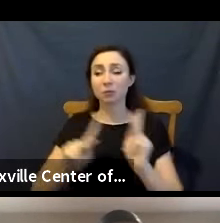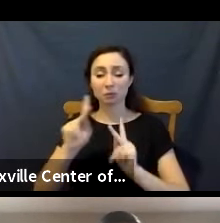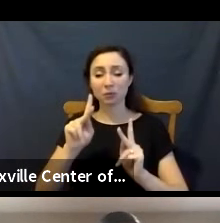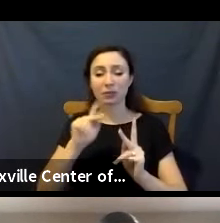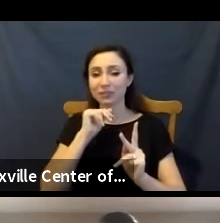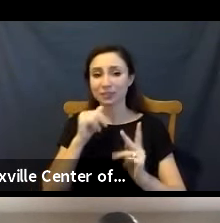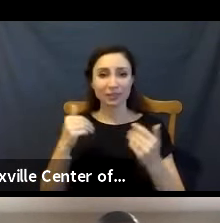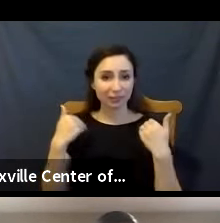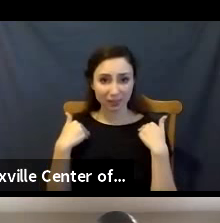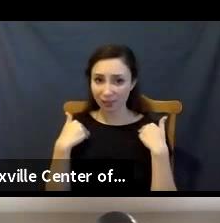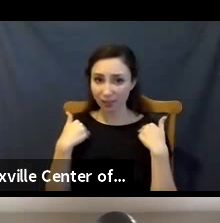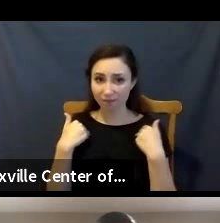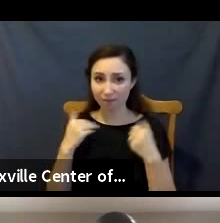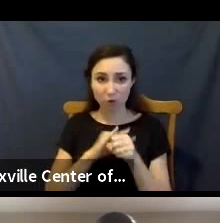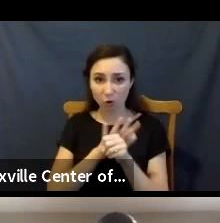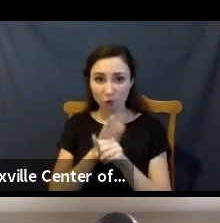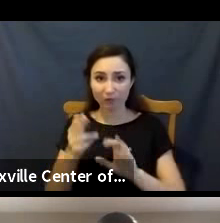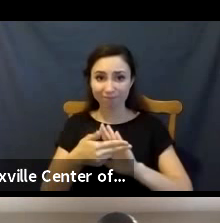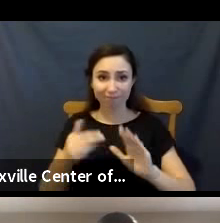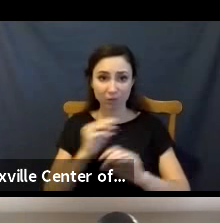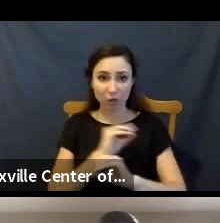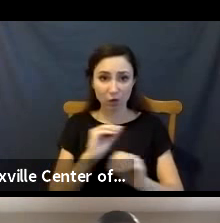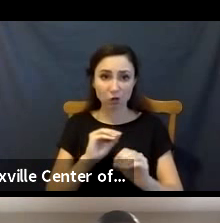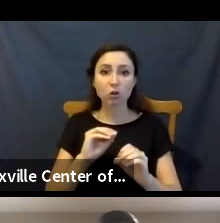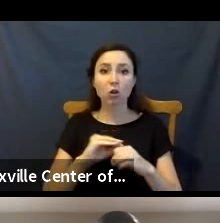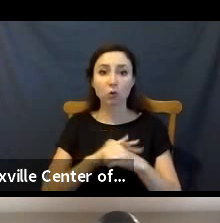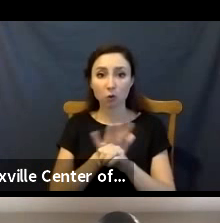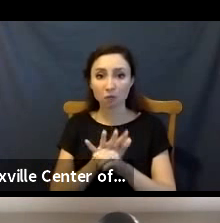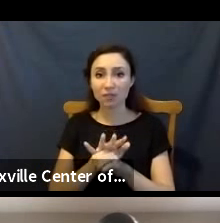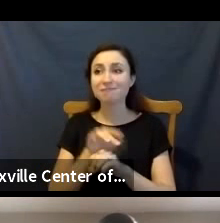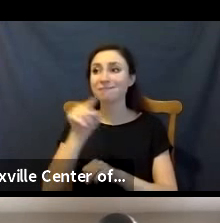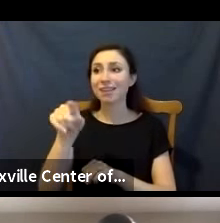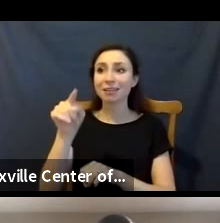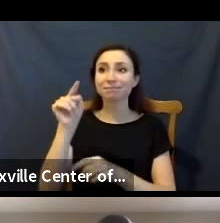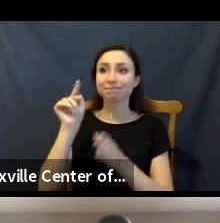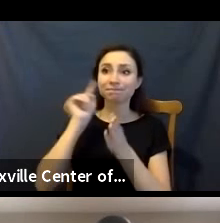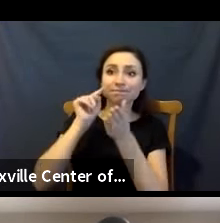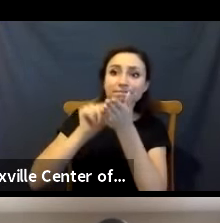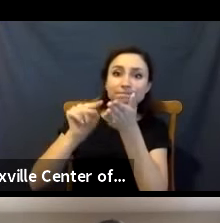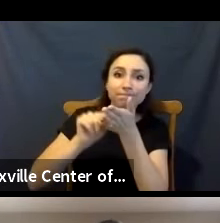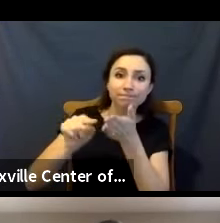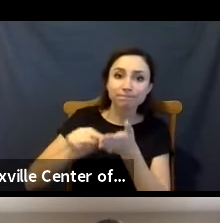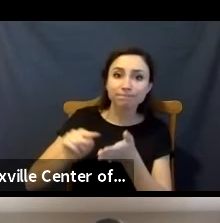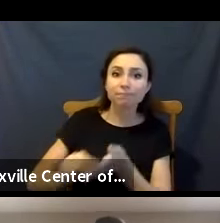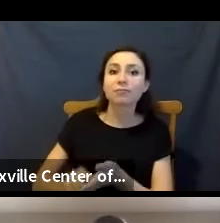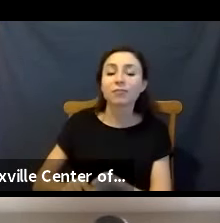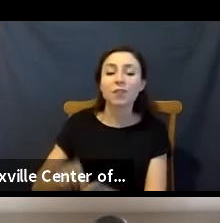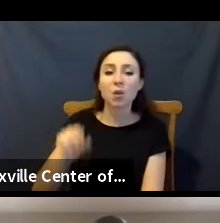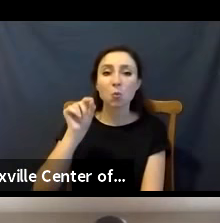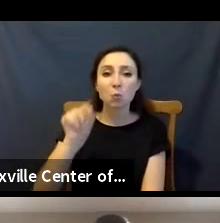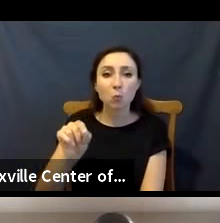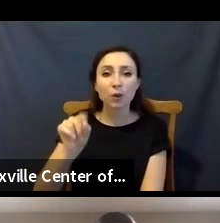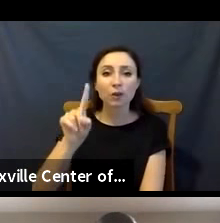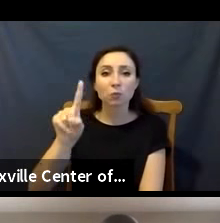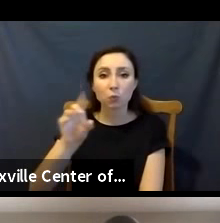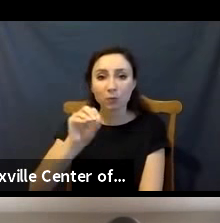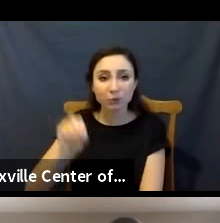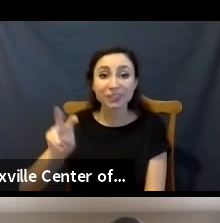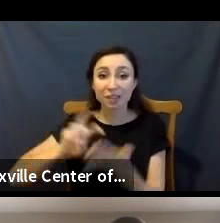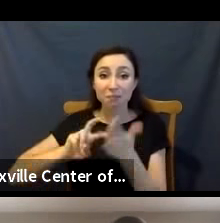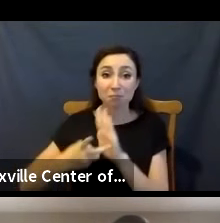those patients were all carefully traced back, and 0.1%, that is one